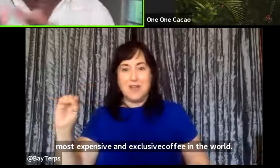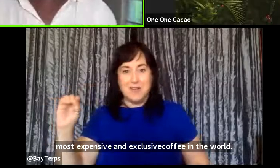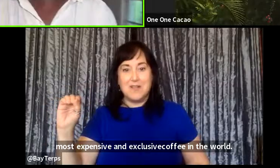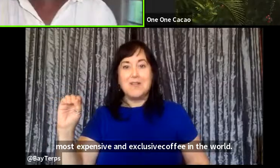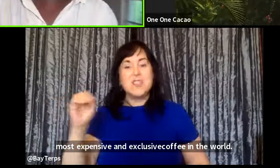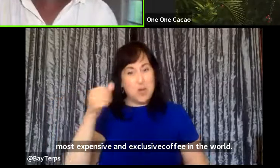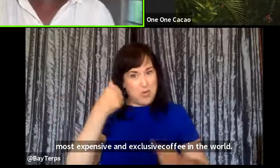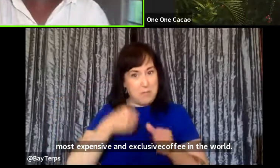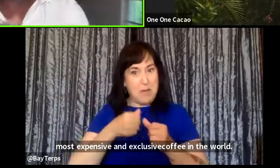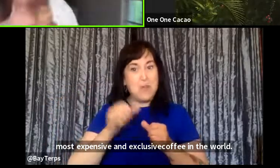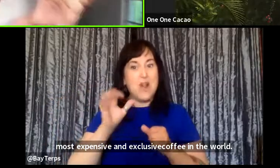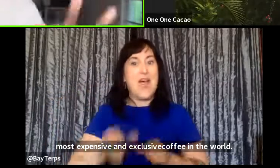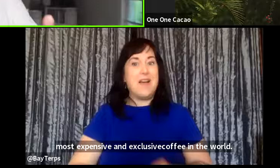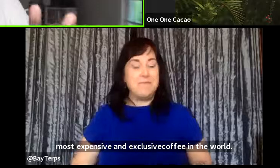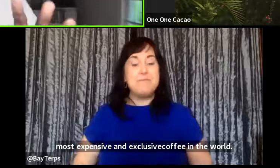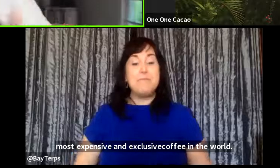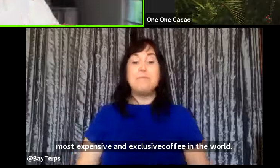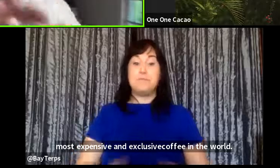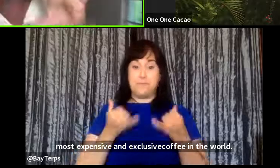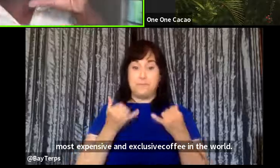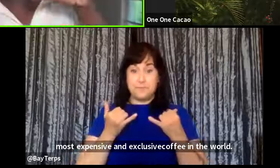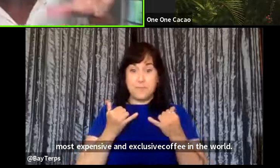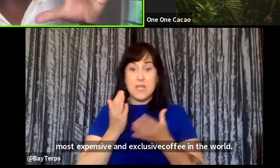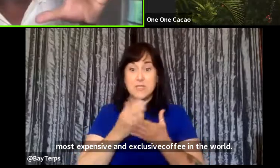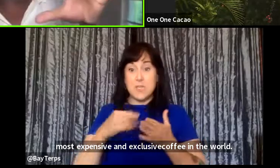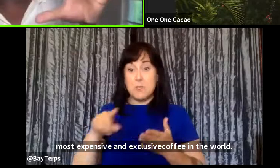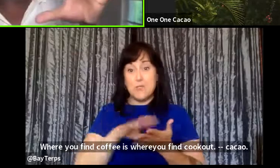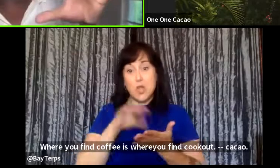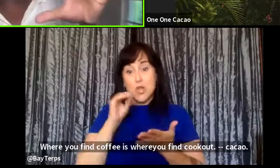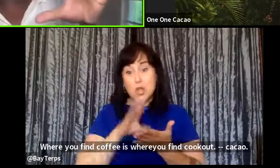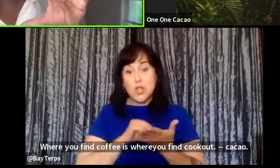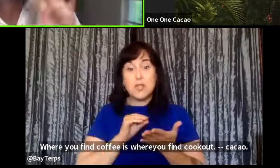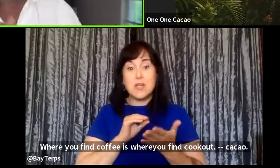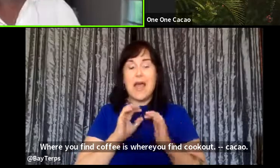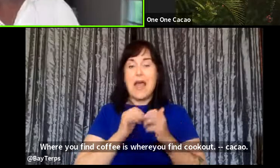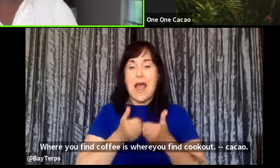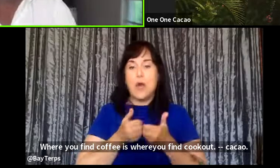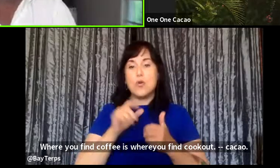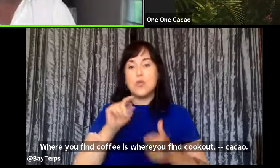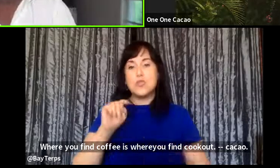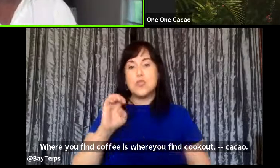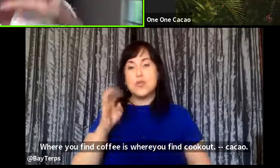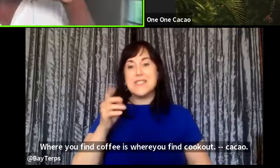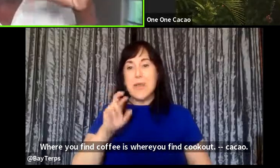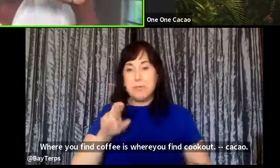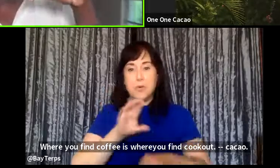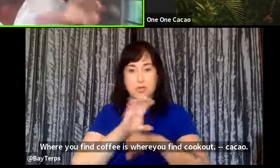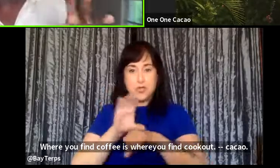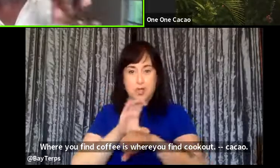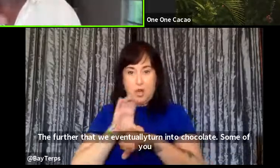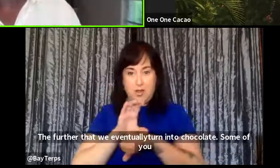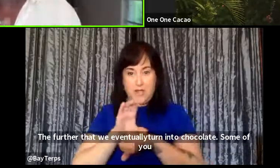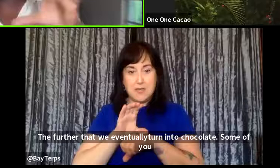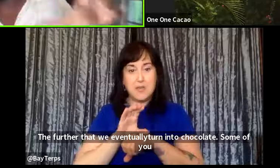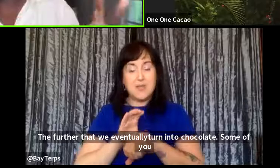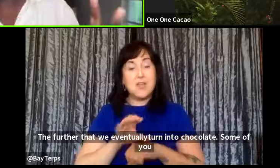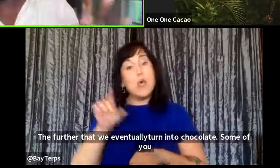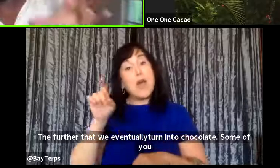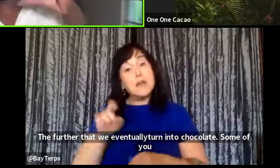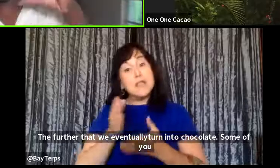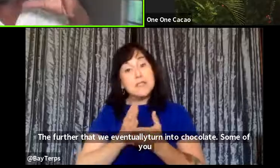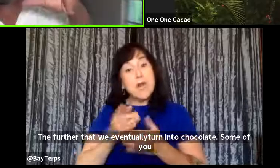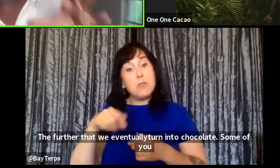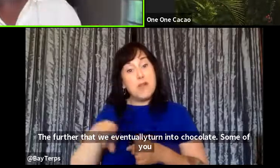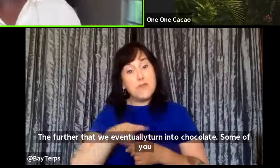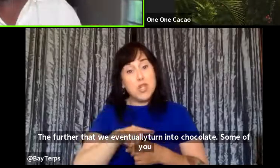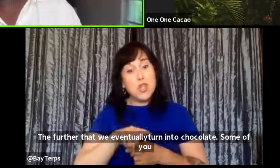for future reference. Today, some of you are going to be learning, as I said, how to temper chocolate. So I will need some of you guys